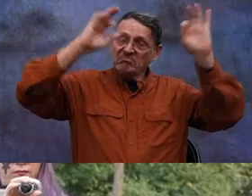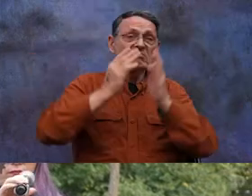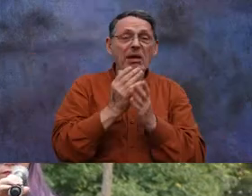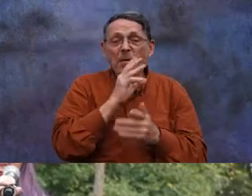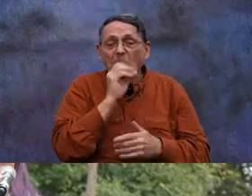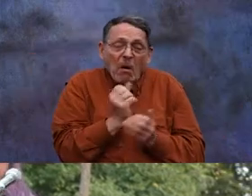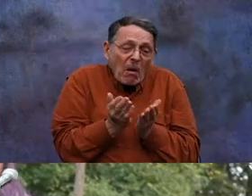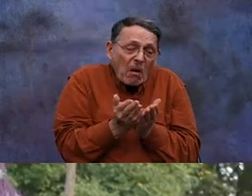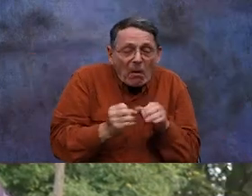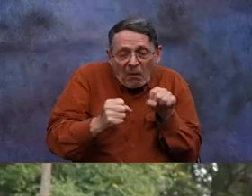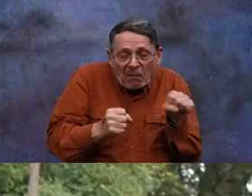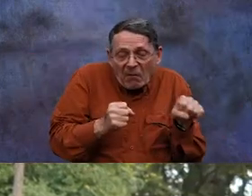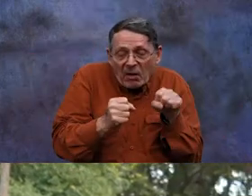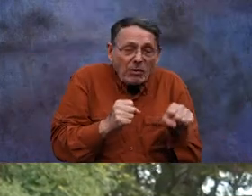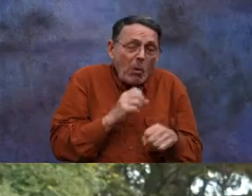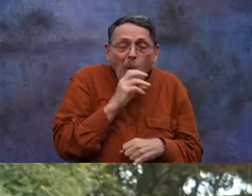old rowboat.